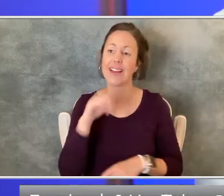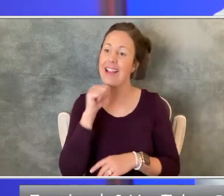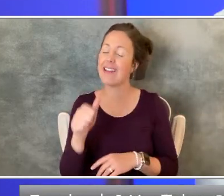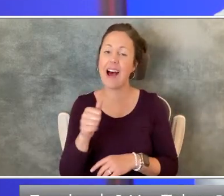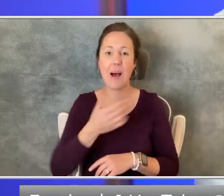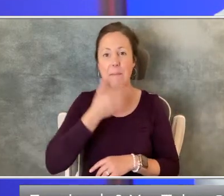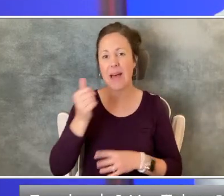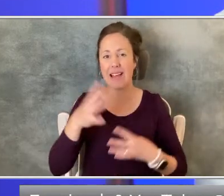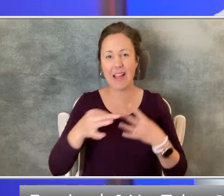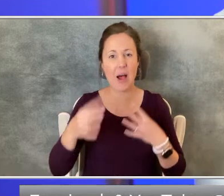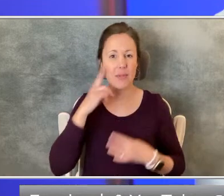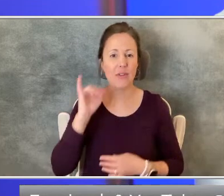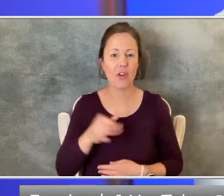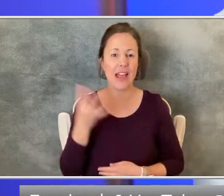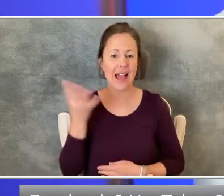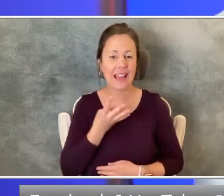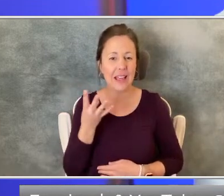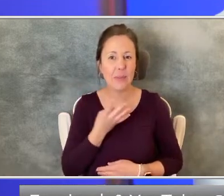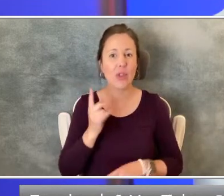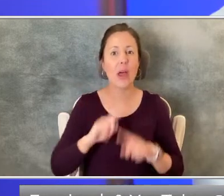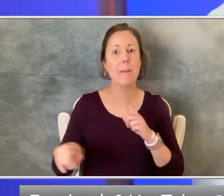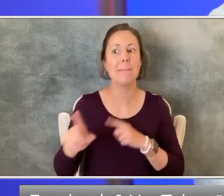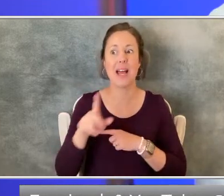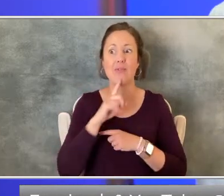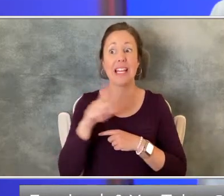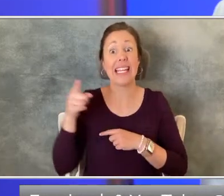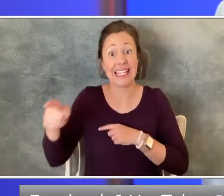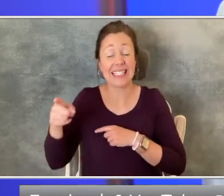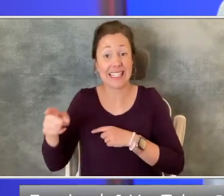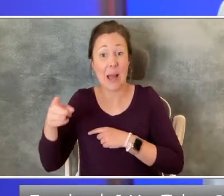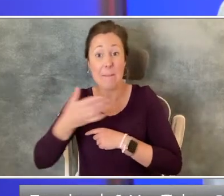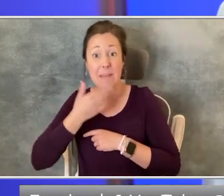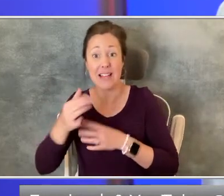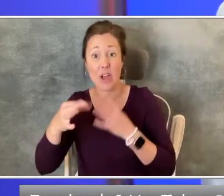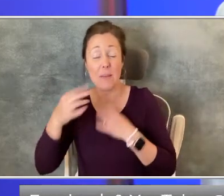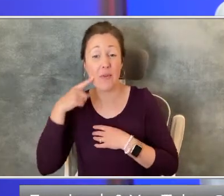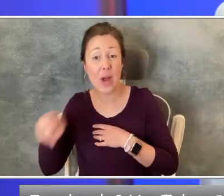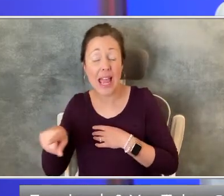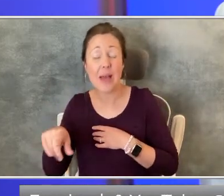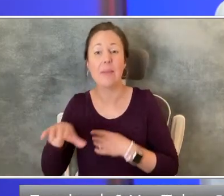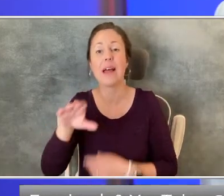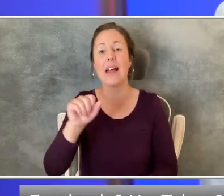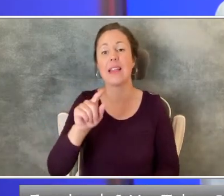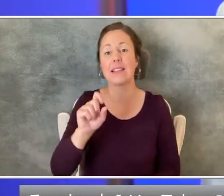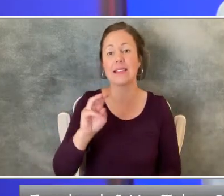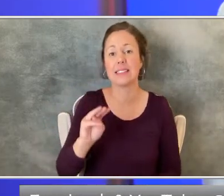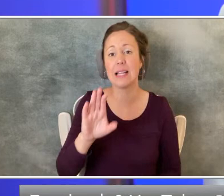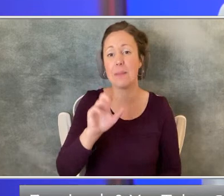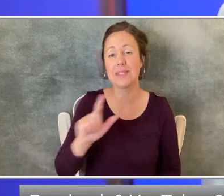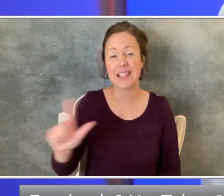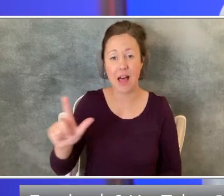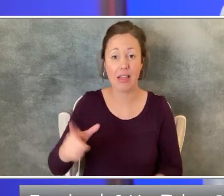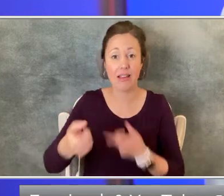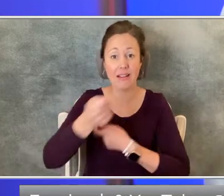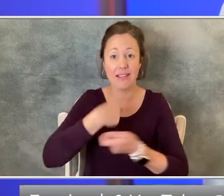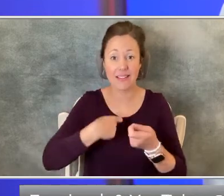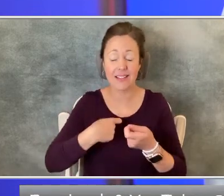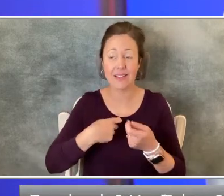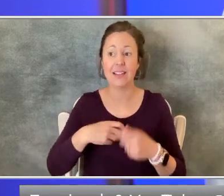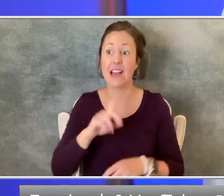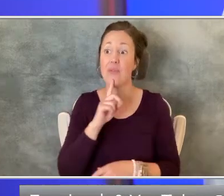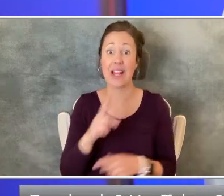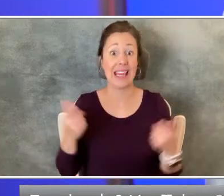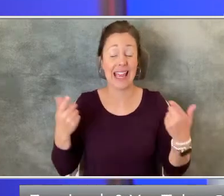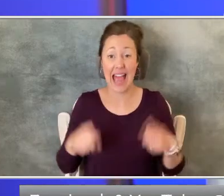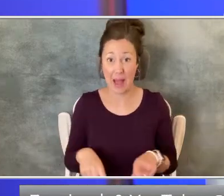by high-dose chemotherapy and a stem cell transplant, because those patients have a high predilection for sudden death, cardiac